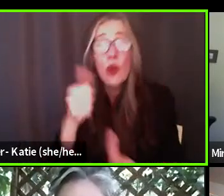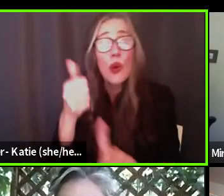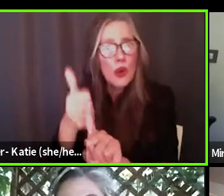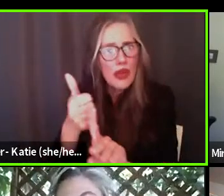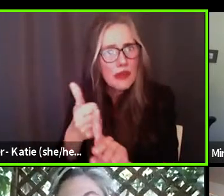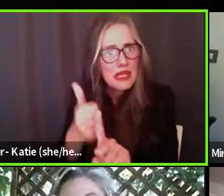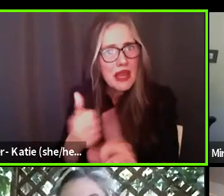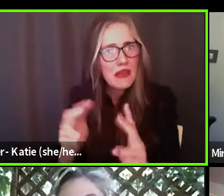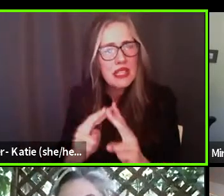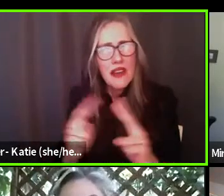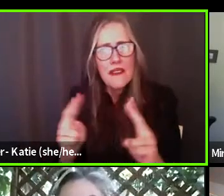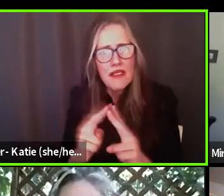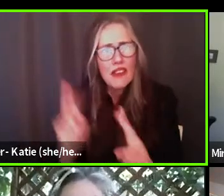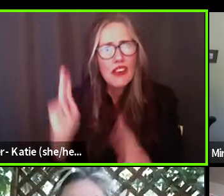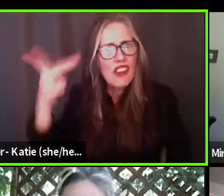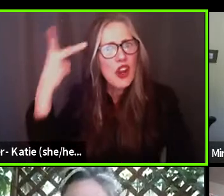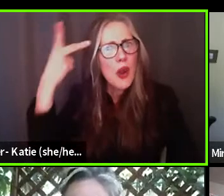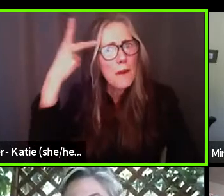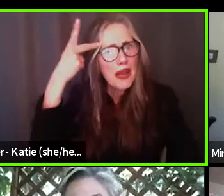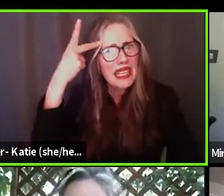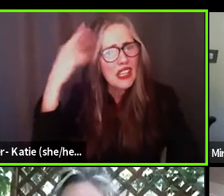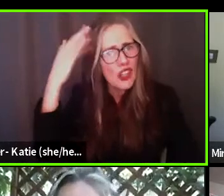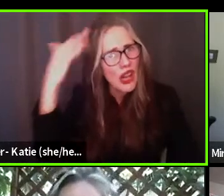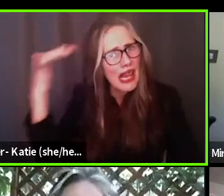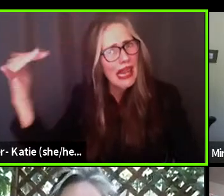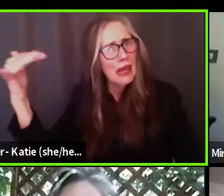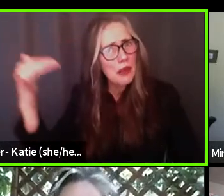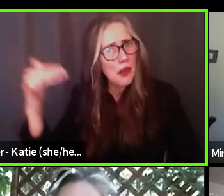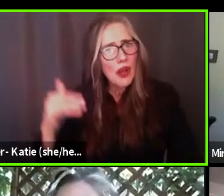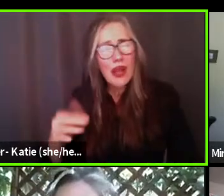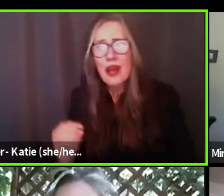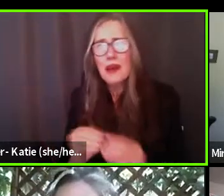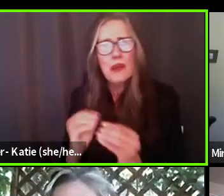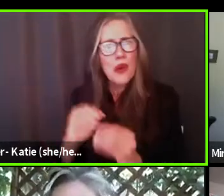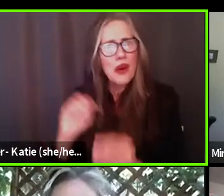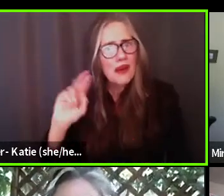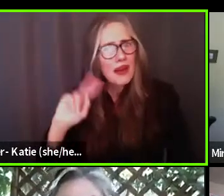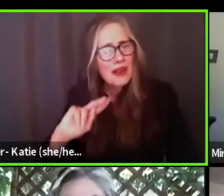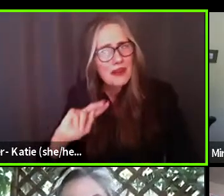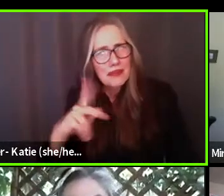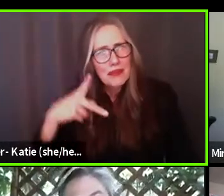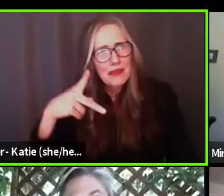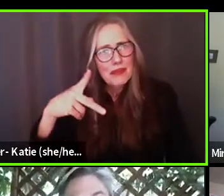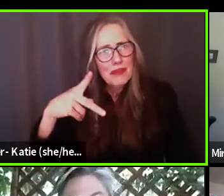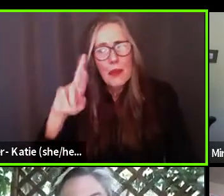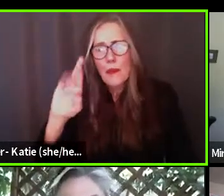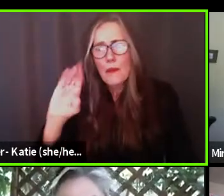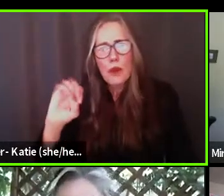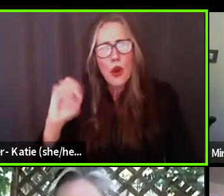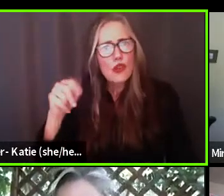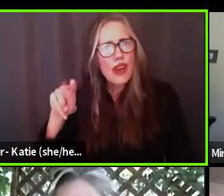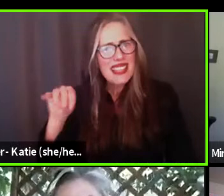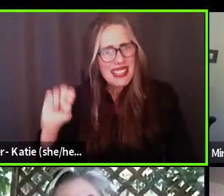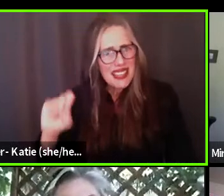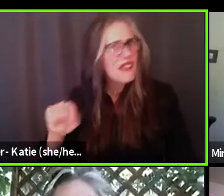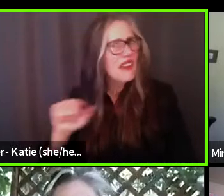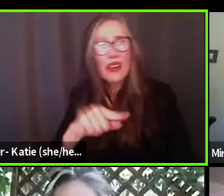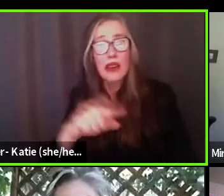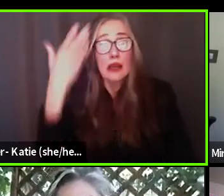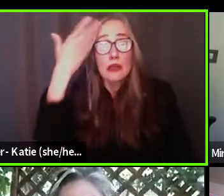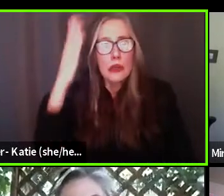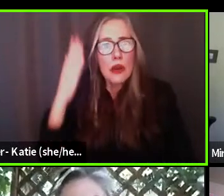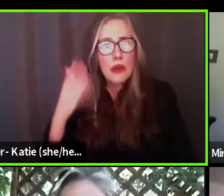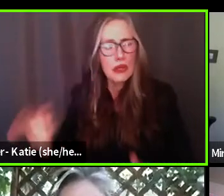change and i think that these monuments i mean i think it's brilliant what um judith and california latinos reproductive justice came up with this